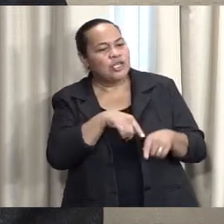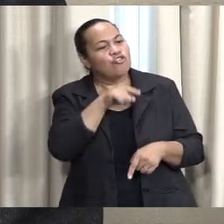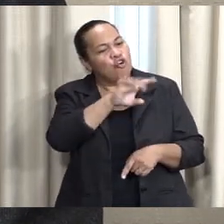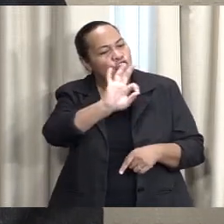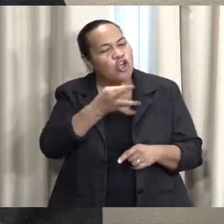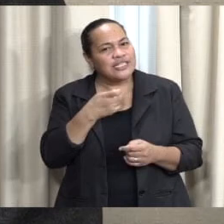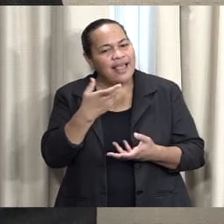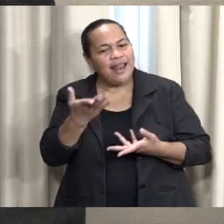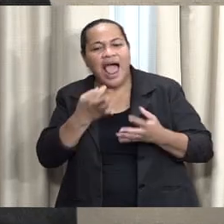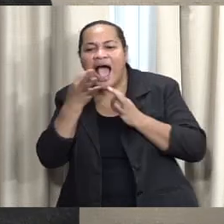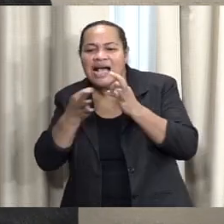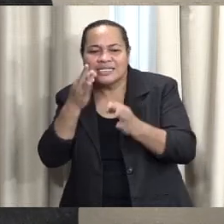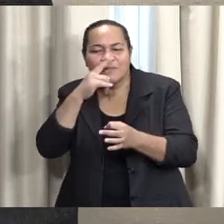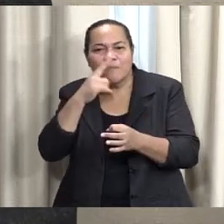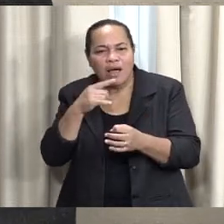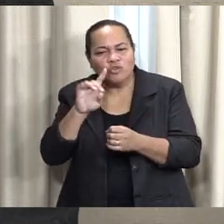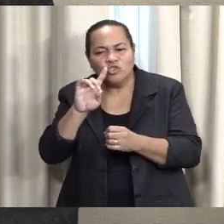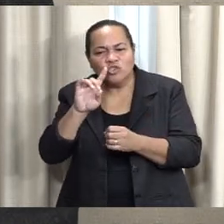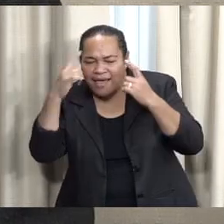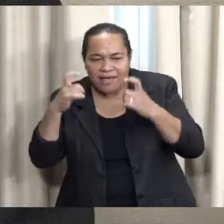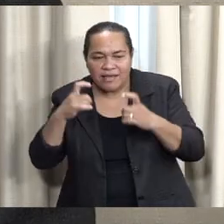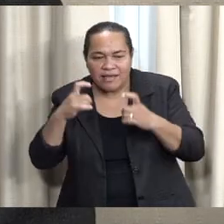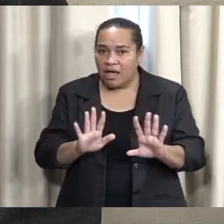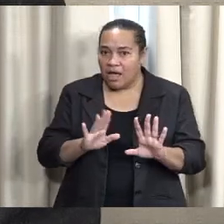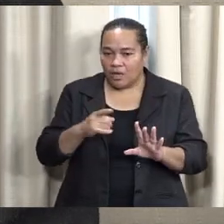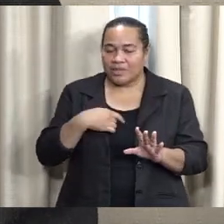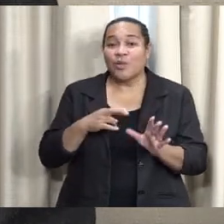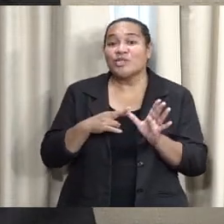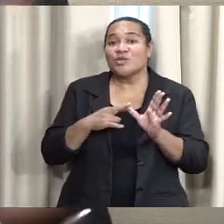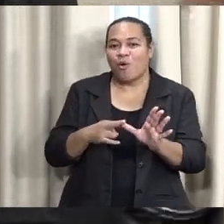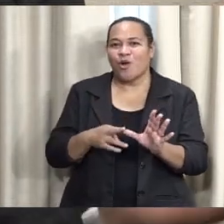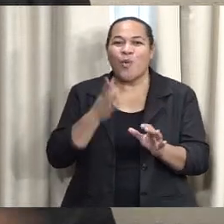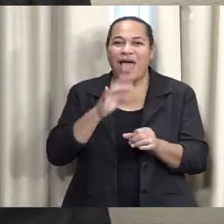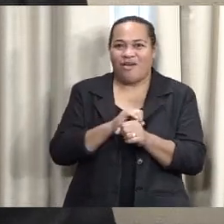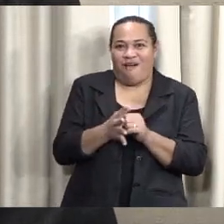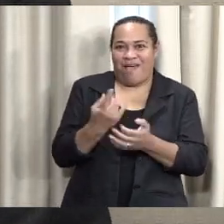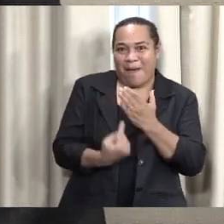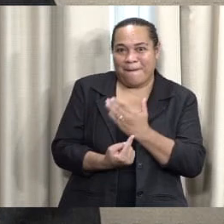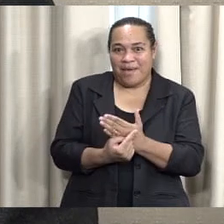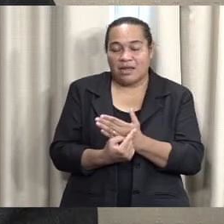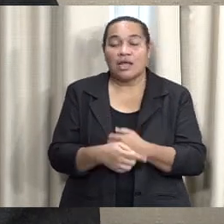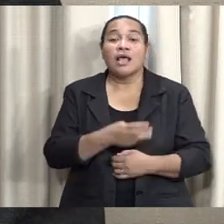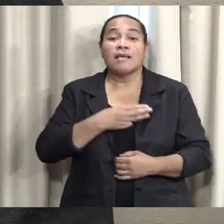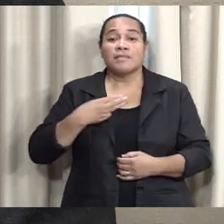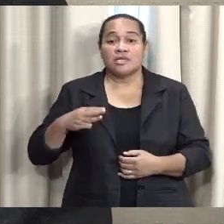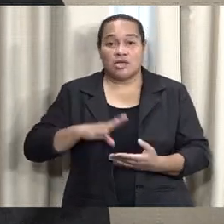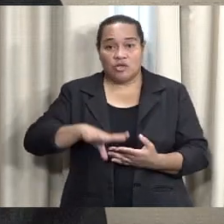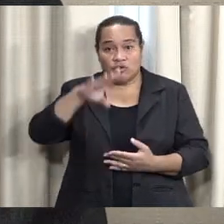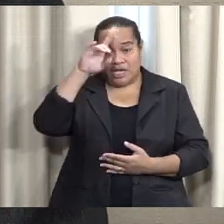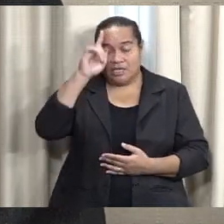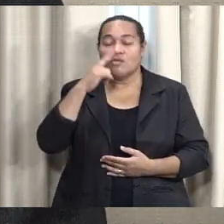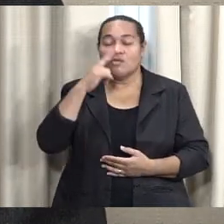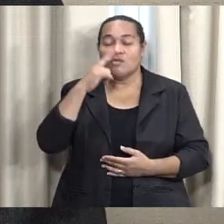anyone on this. It was a response during COVID, and the Honorable Minister for Education has rightly